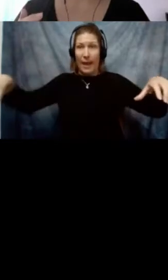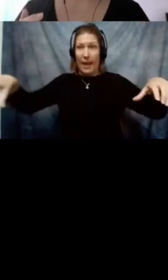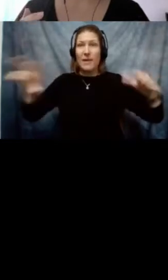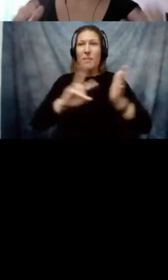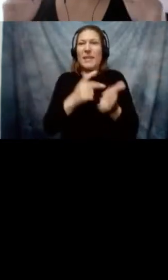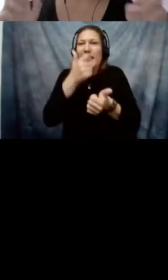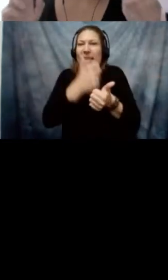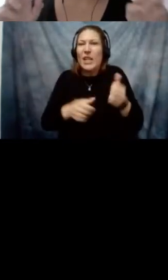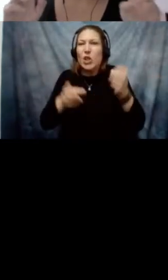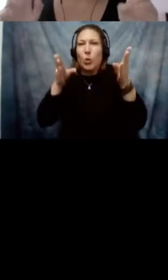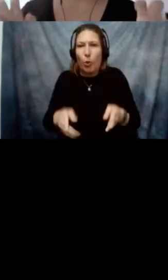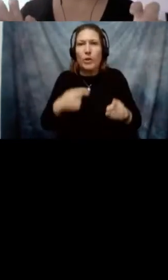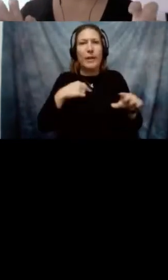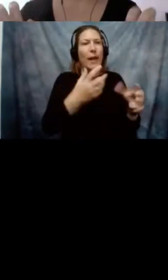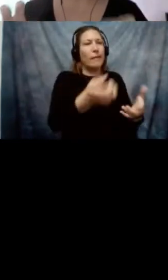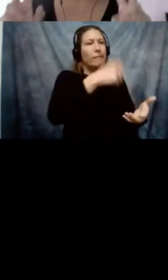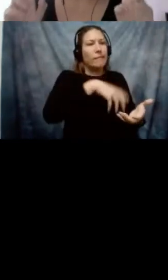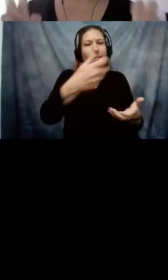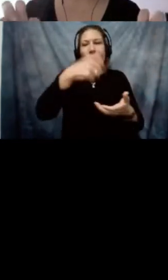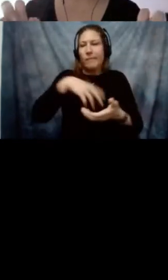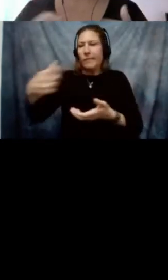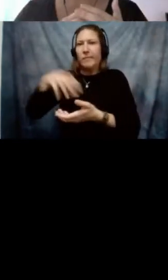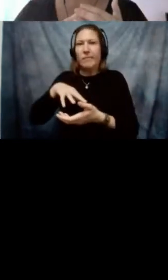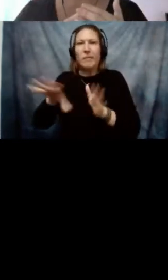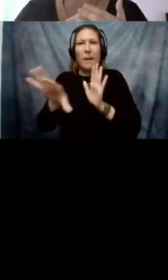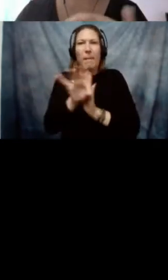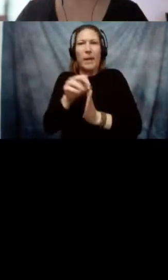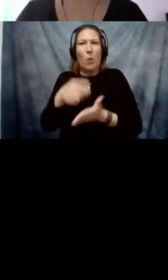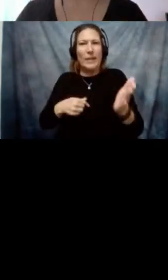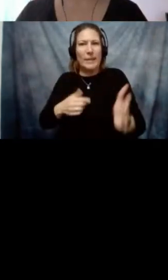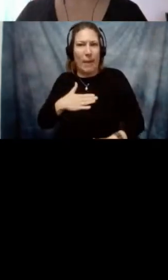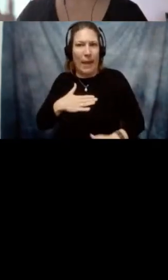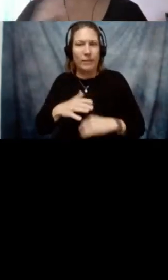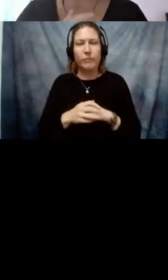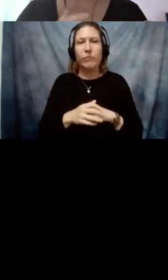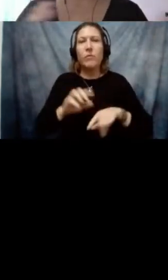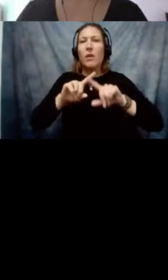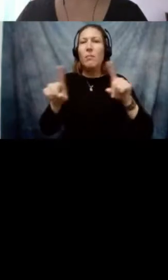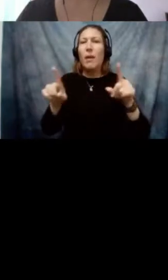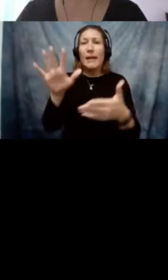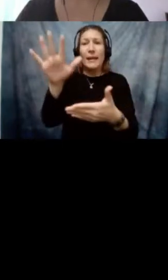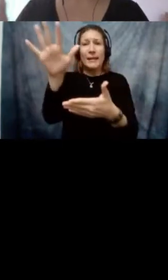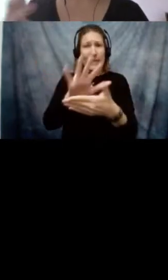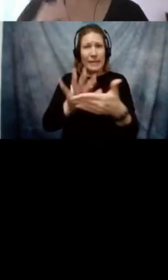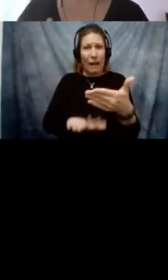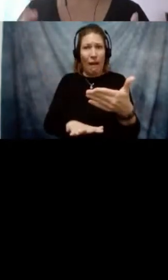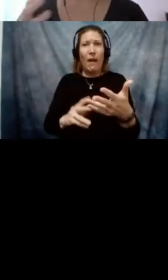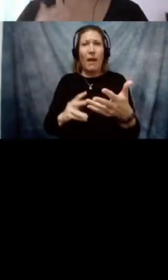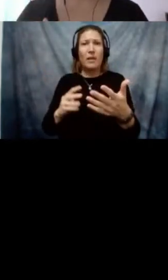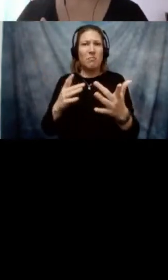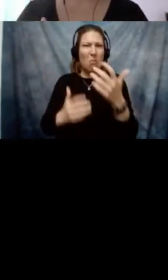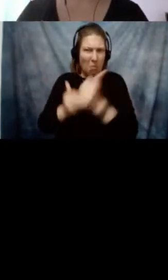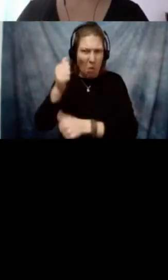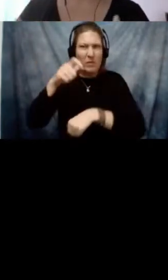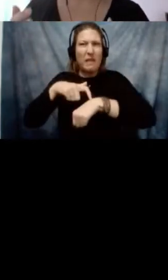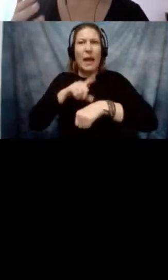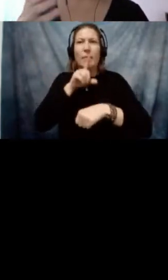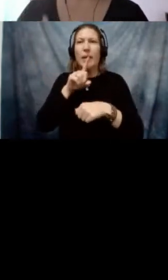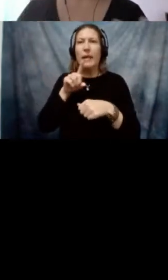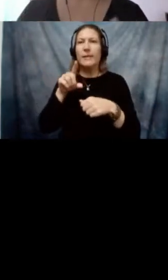designed as a prefixed menu where you sit down and it's a 4-course meal that's determined for you, very little substitutions